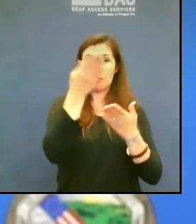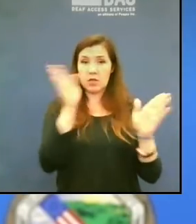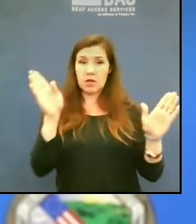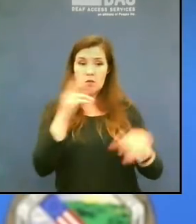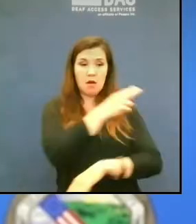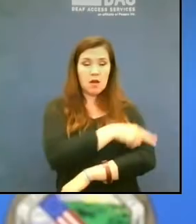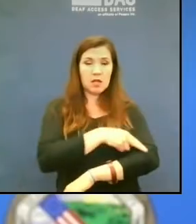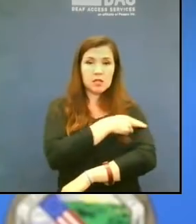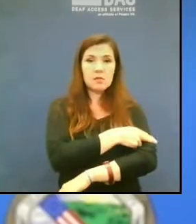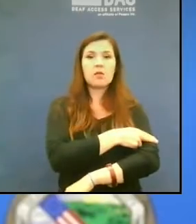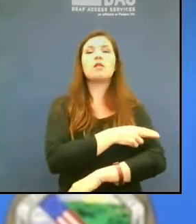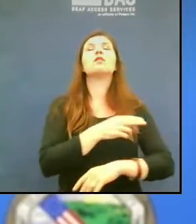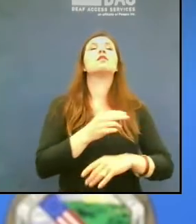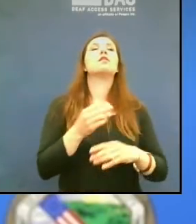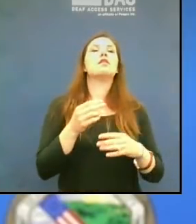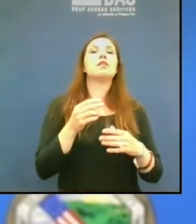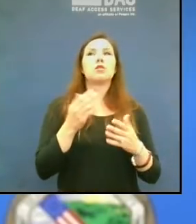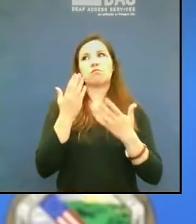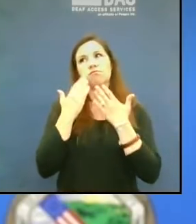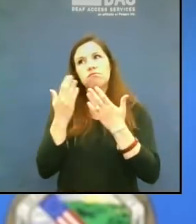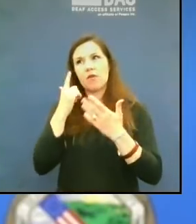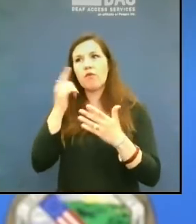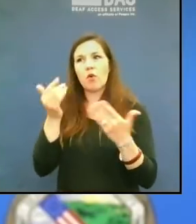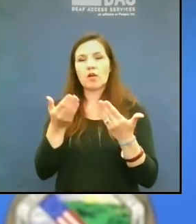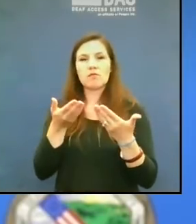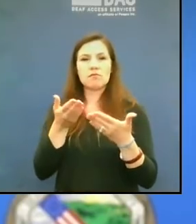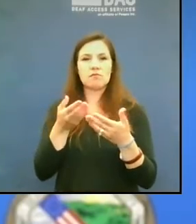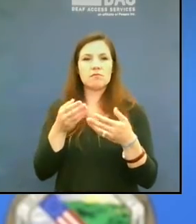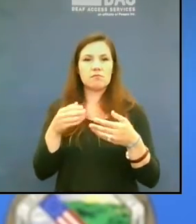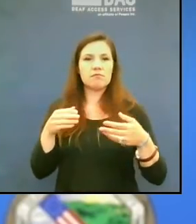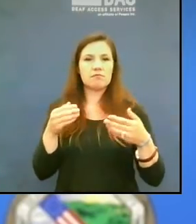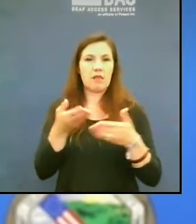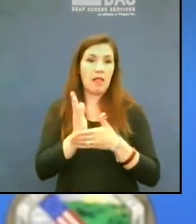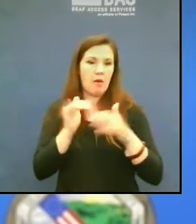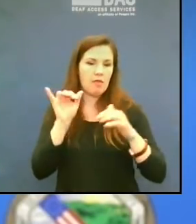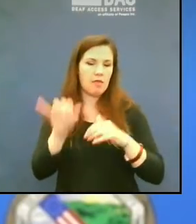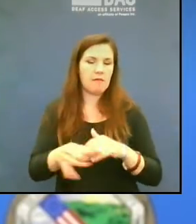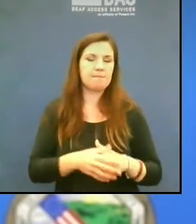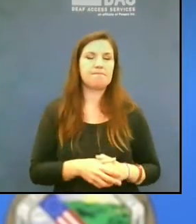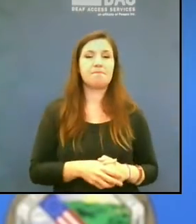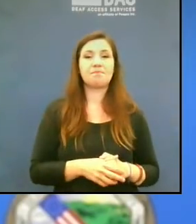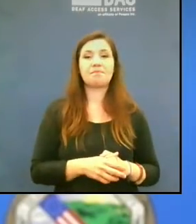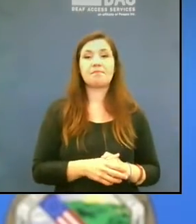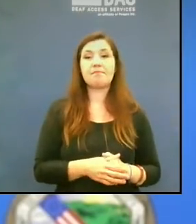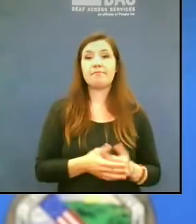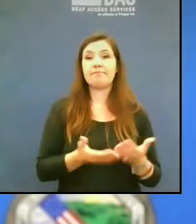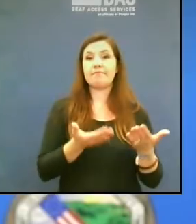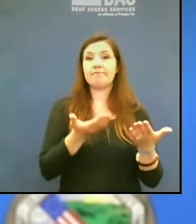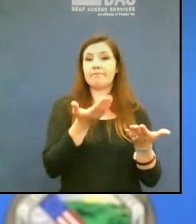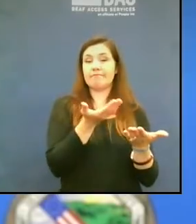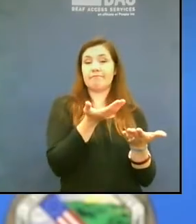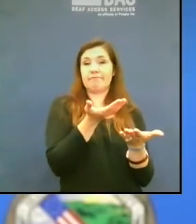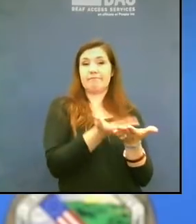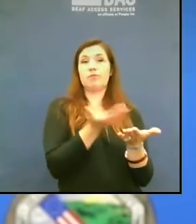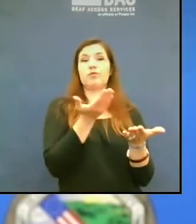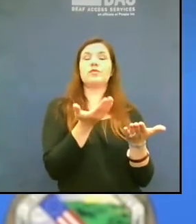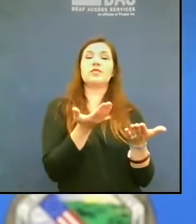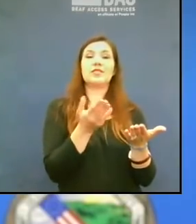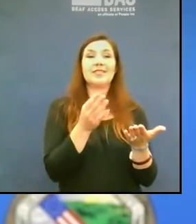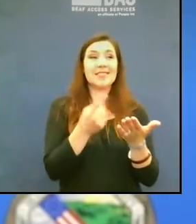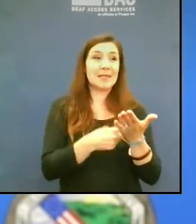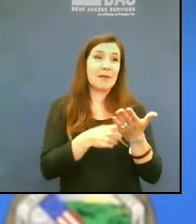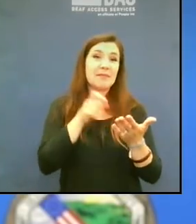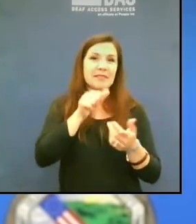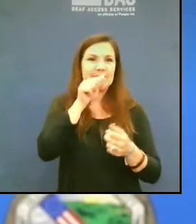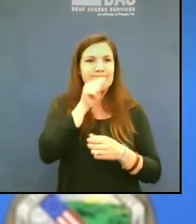care places, so I want to thank the governor for implementing it. It just goes to show that you have to sometimes be